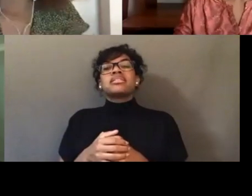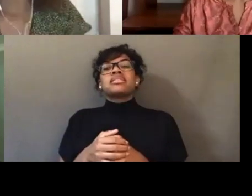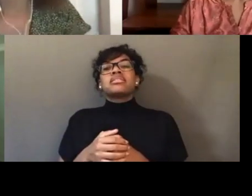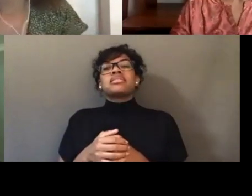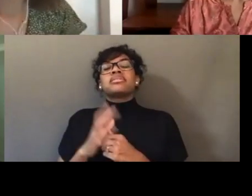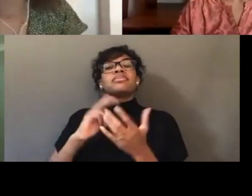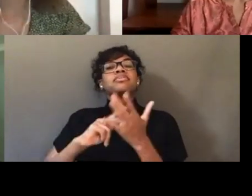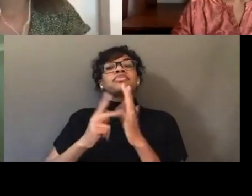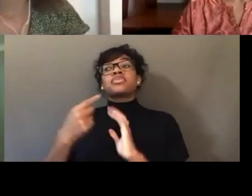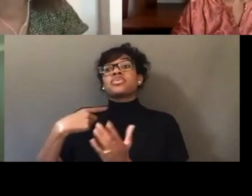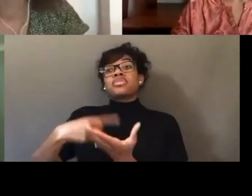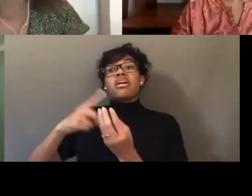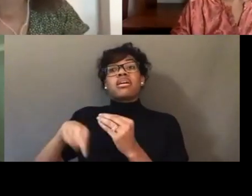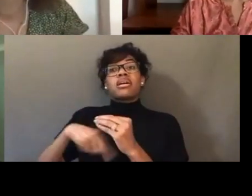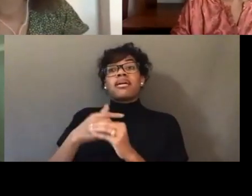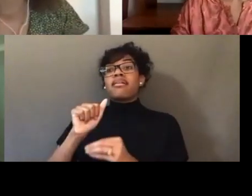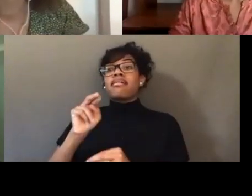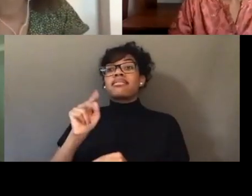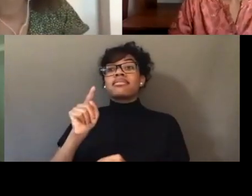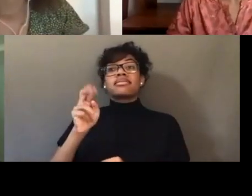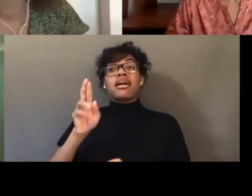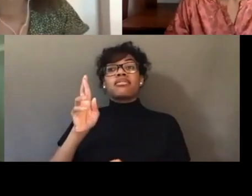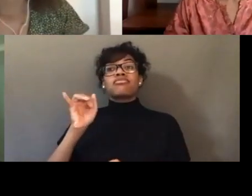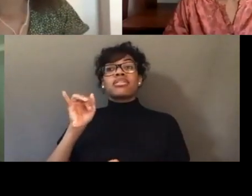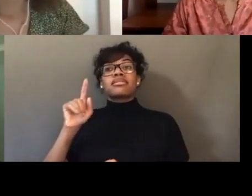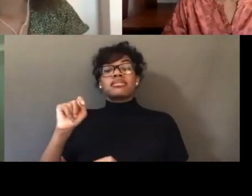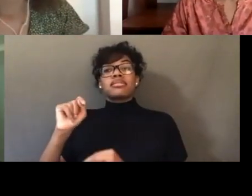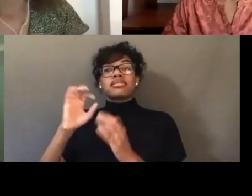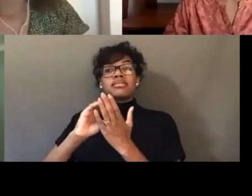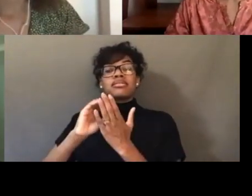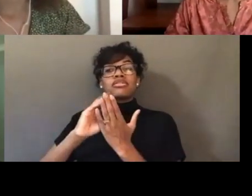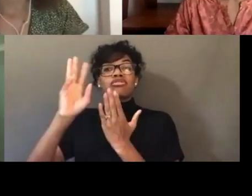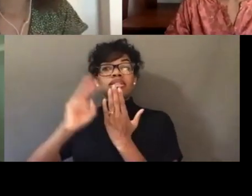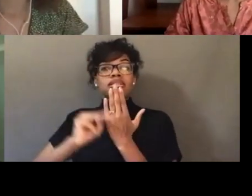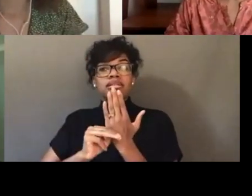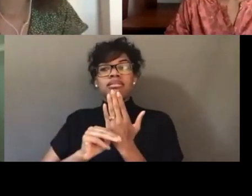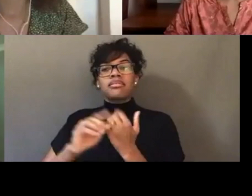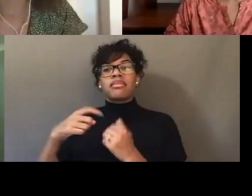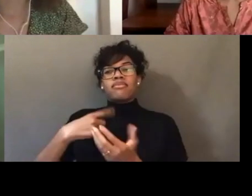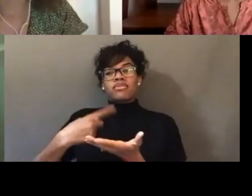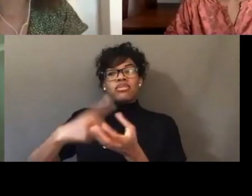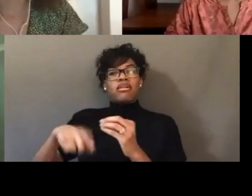out conversations around a class analysis as well.